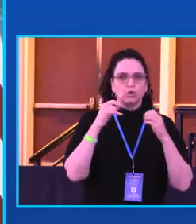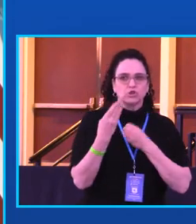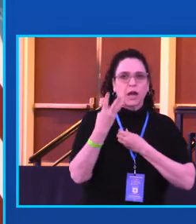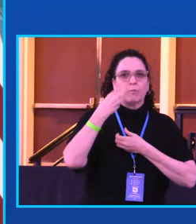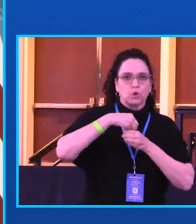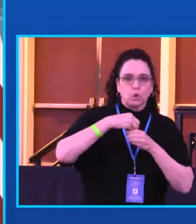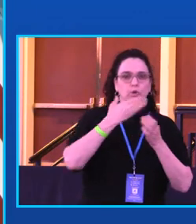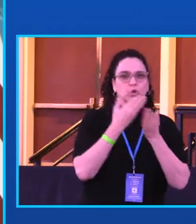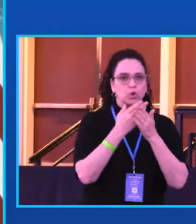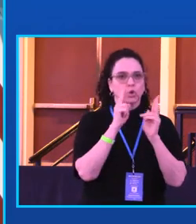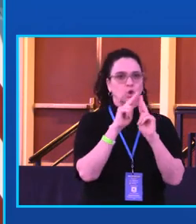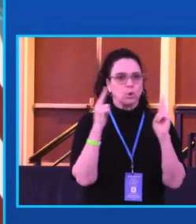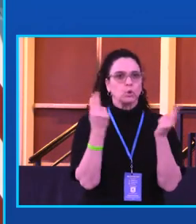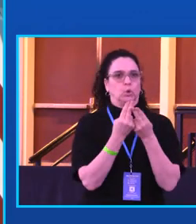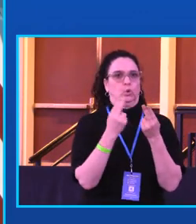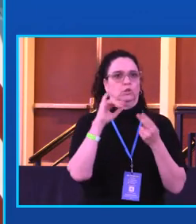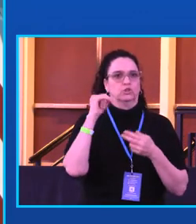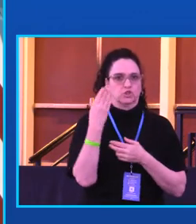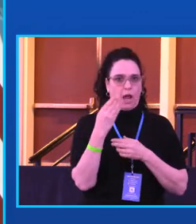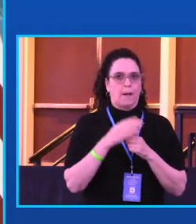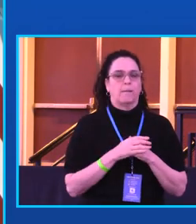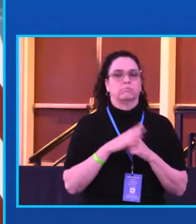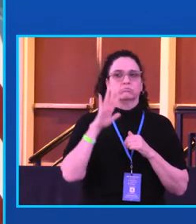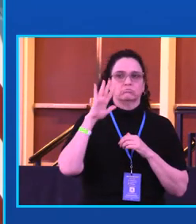union jobs.